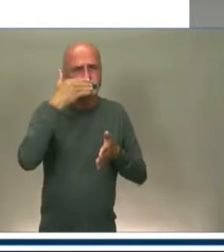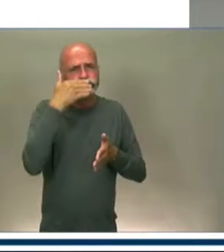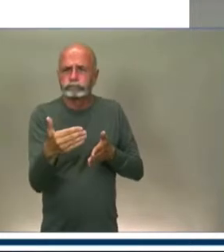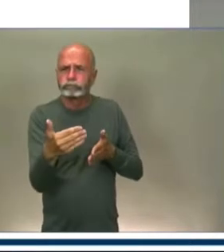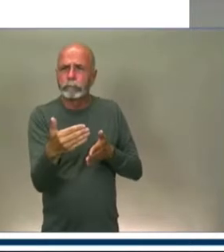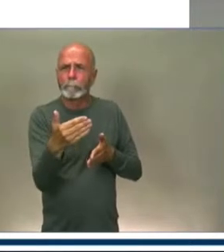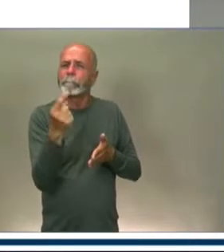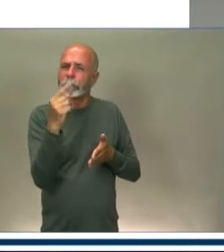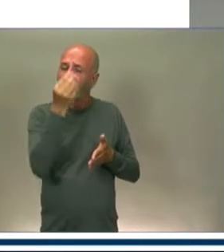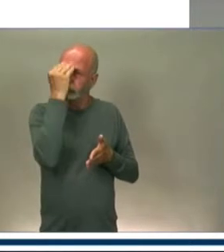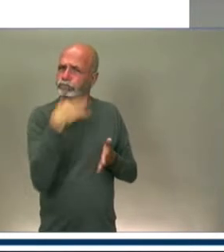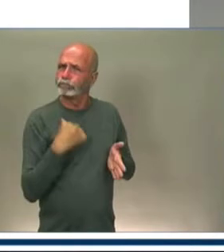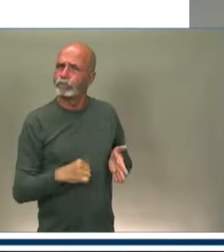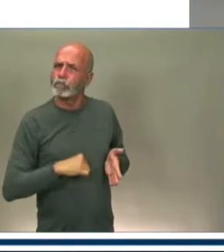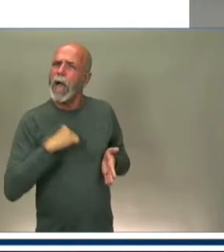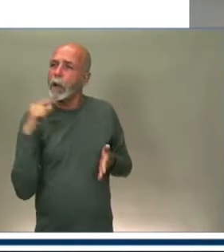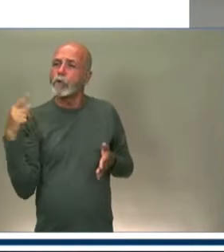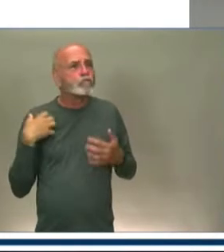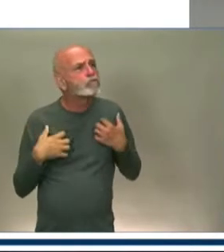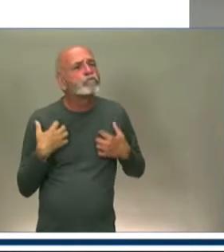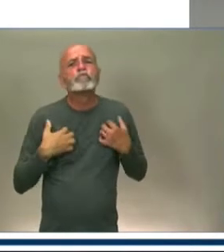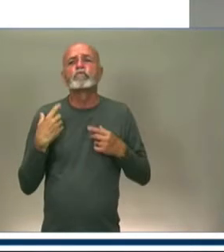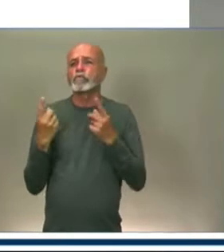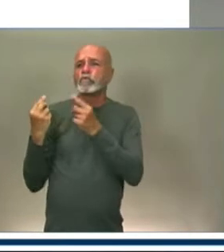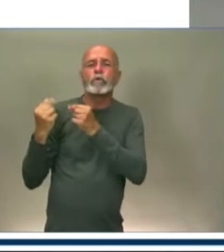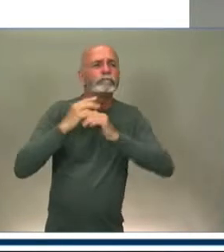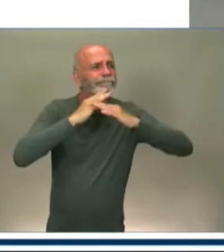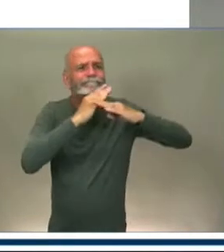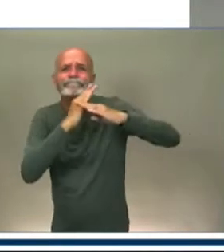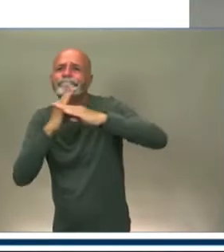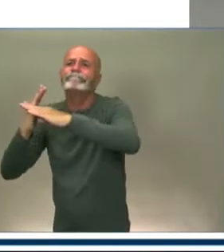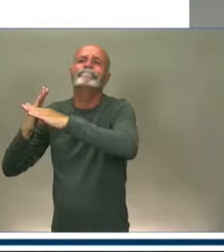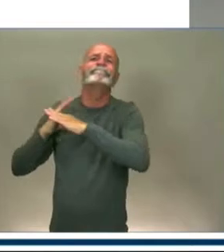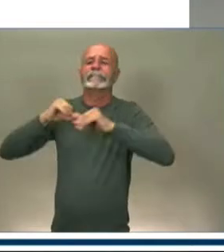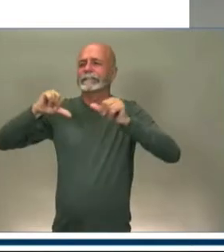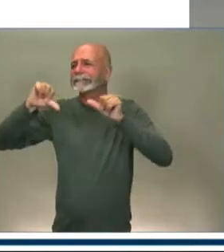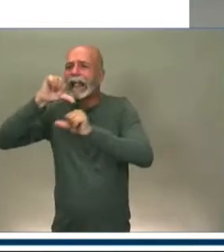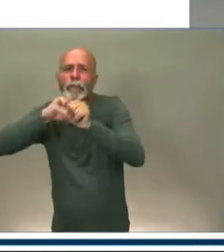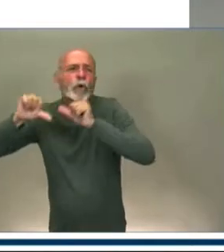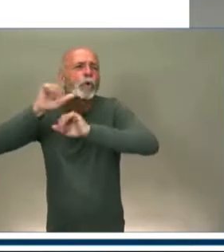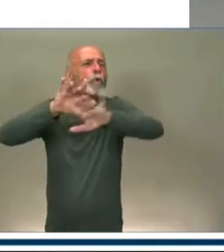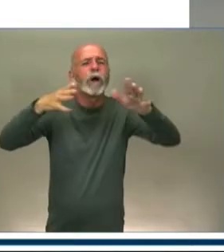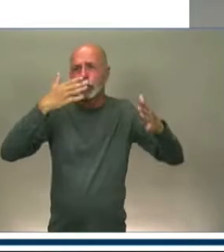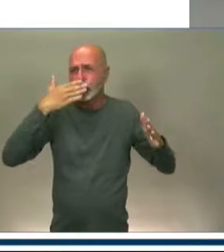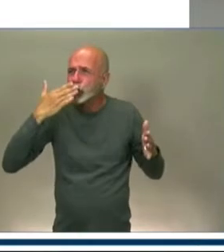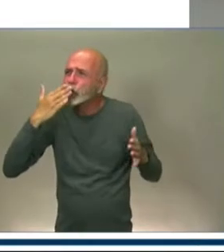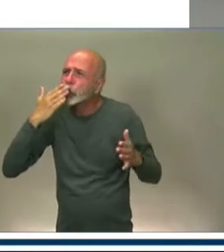Nova Scotians have done to protect one another. Our target to move into